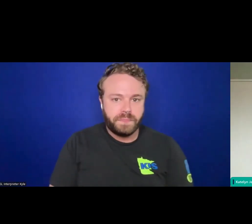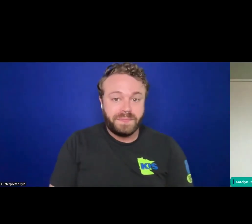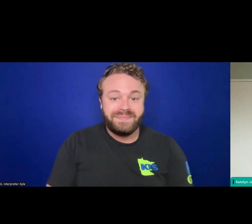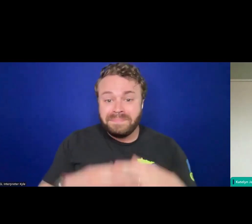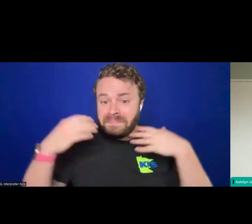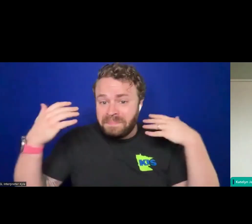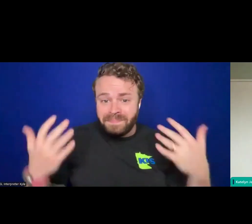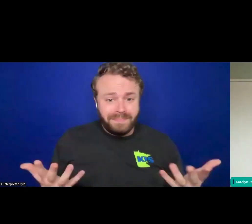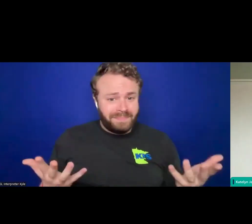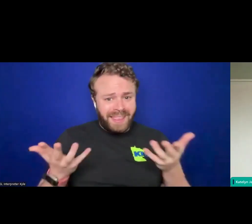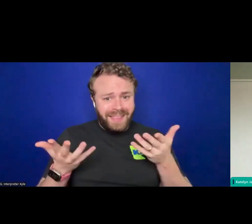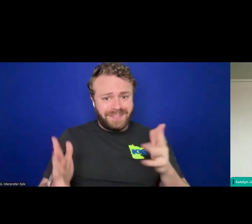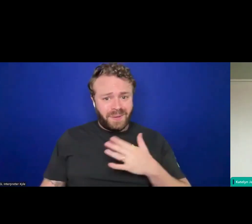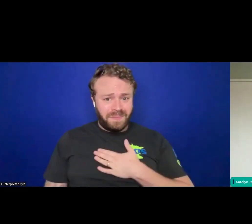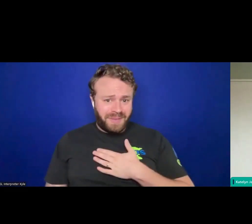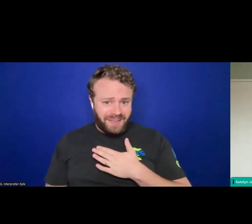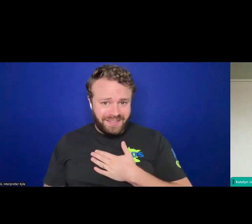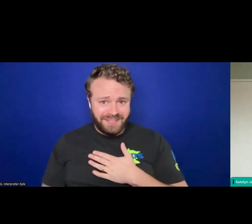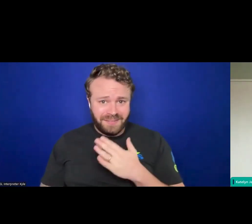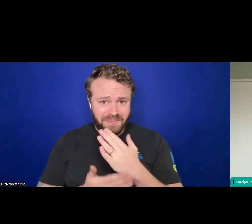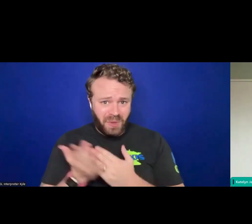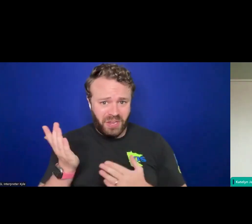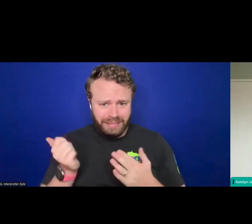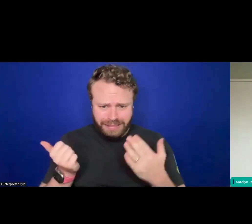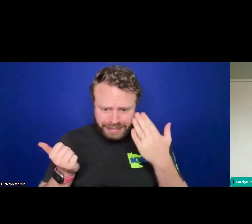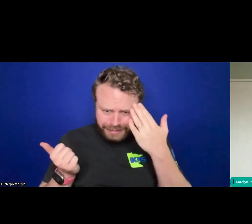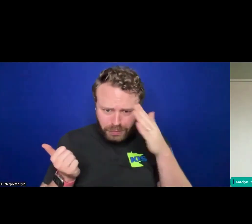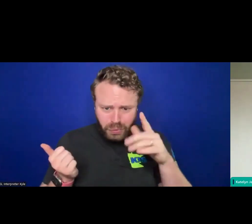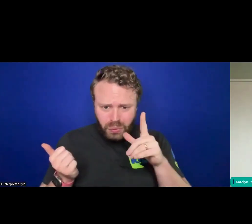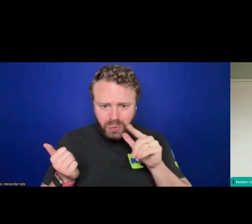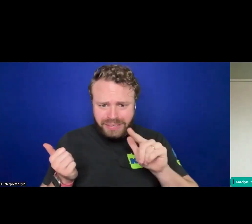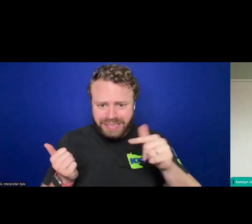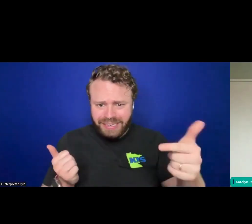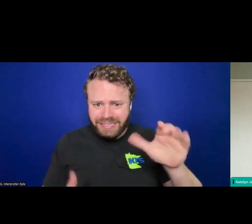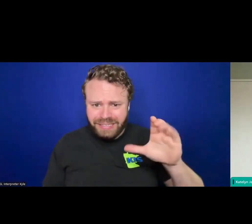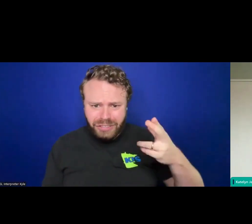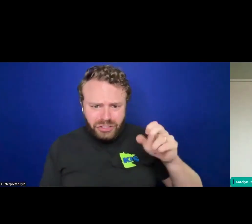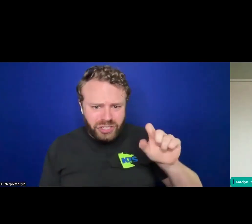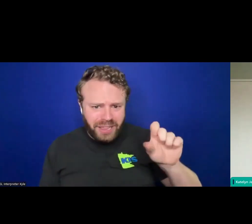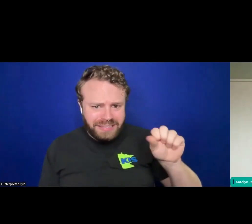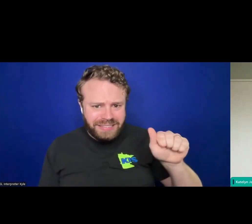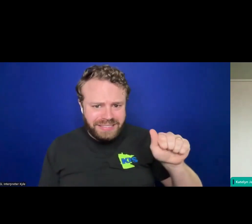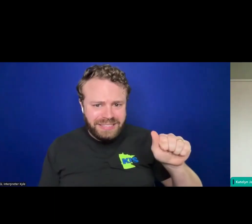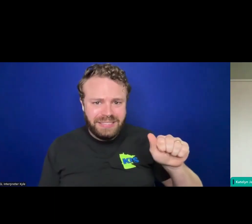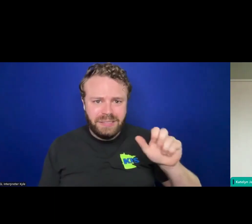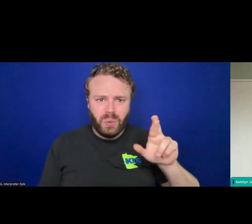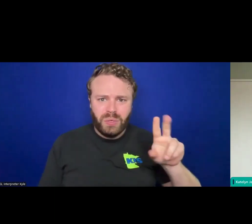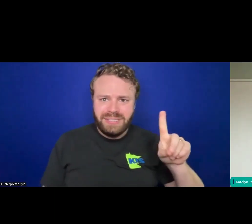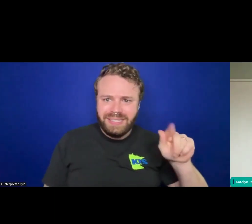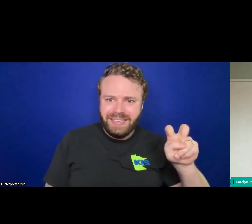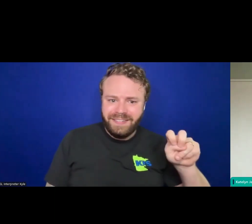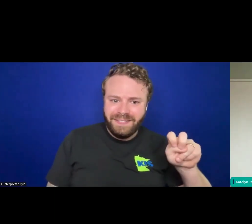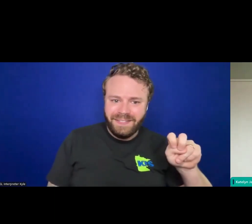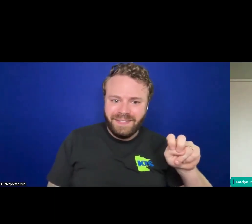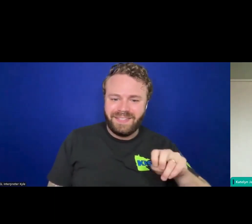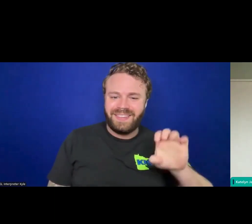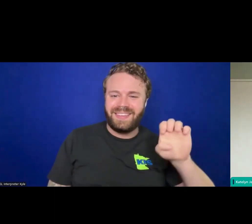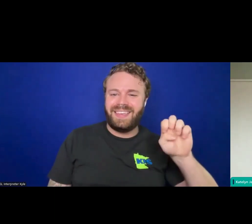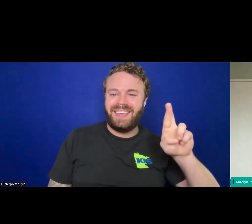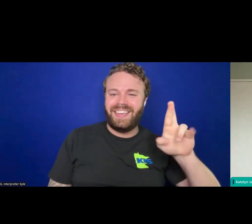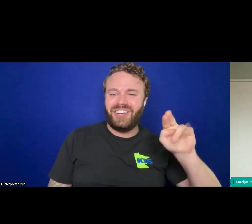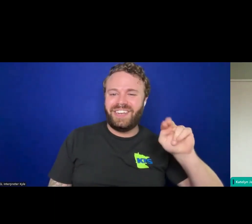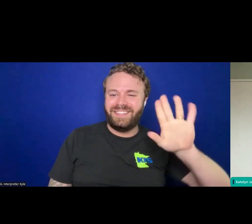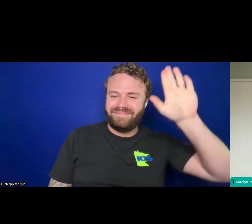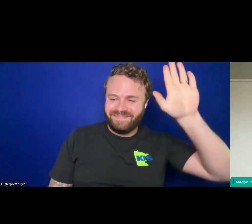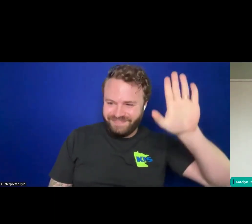I have. Not sure who should get it next. Chelsea, are you up or Dave? Thanks, Caitlin.